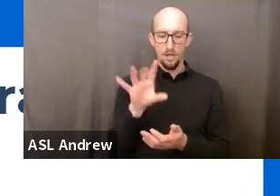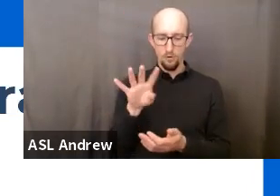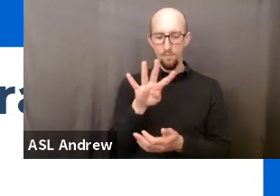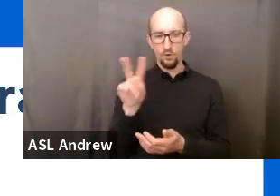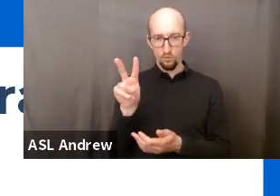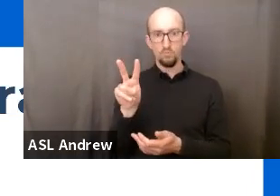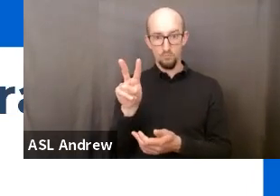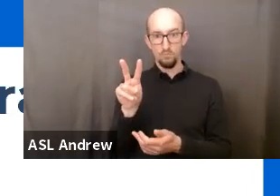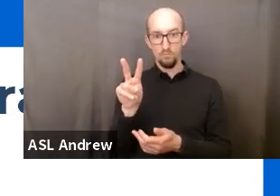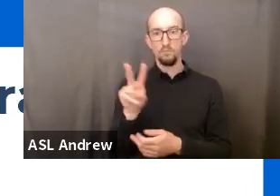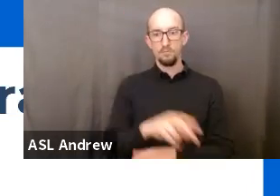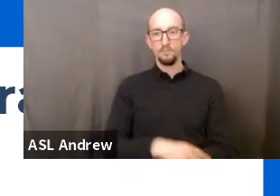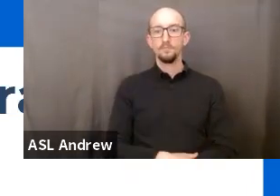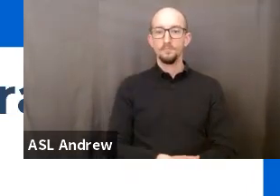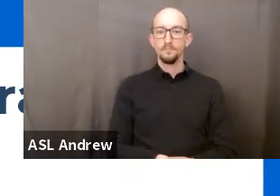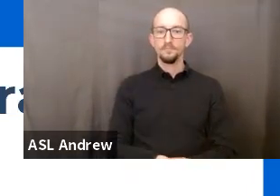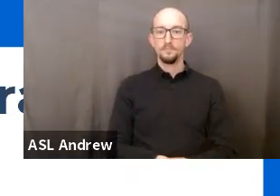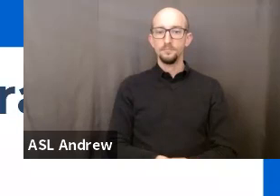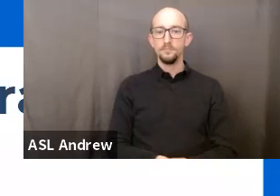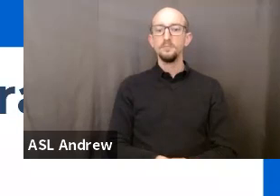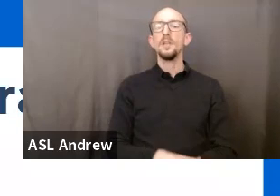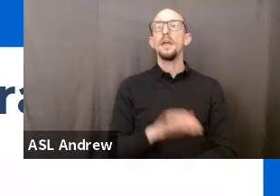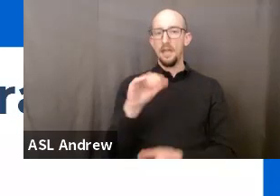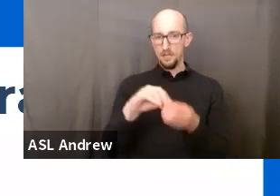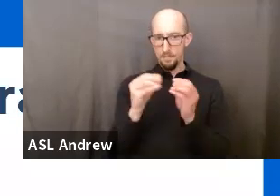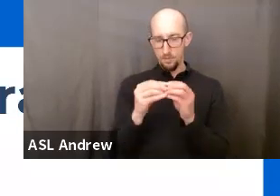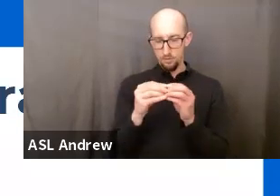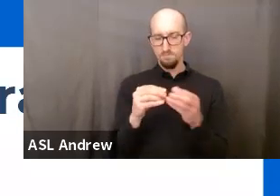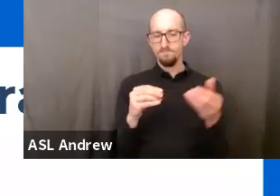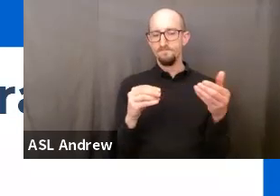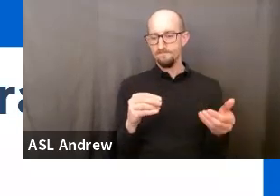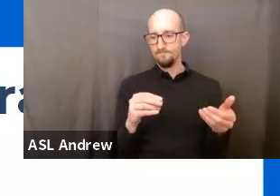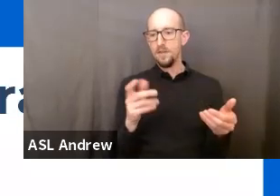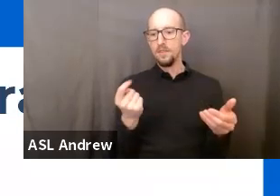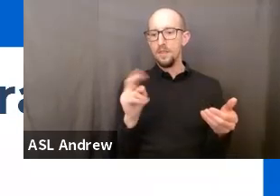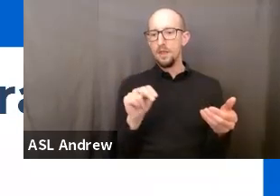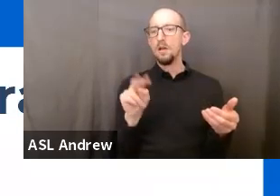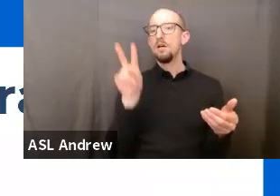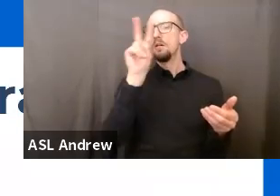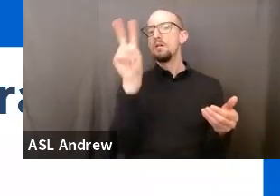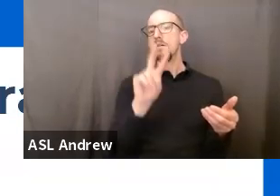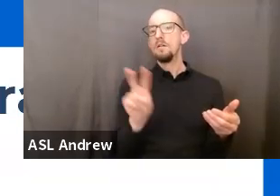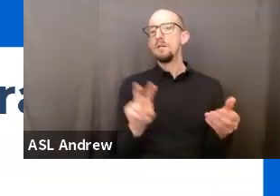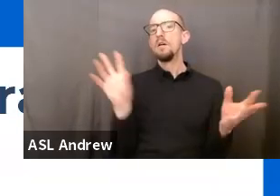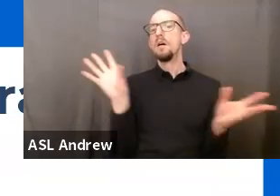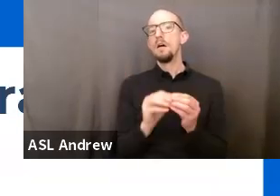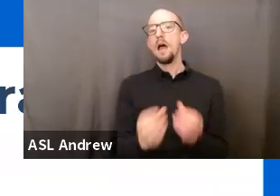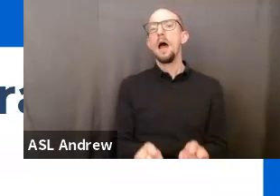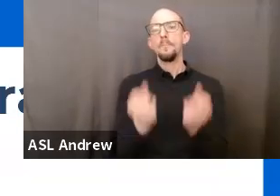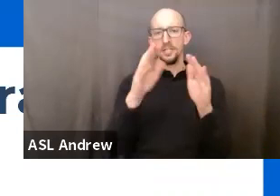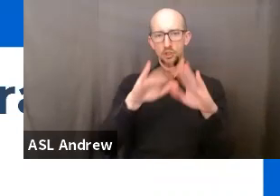2,842. So then I take the cumulative number of school-age